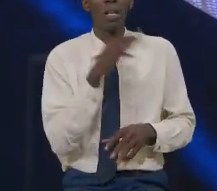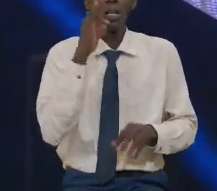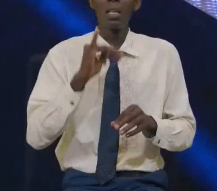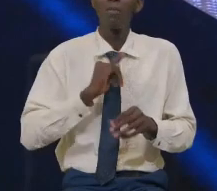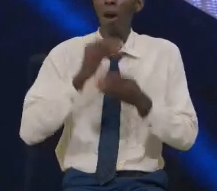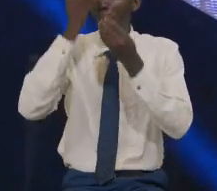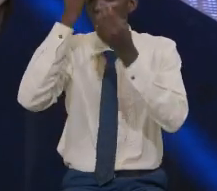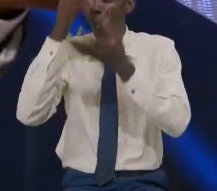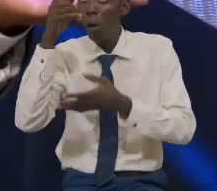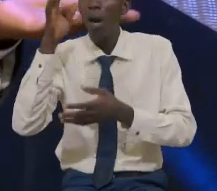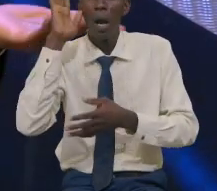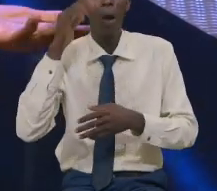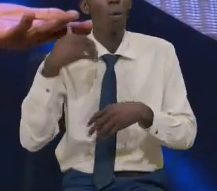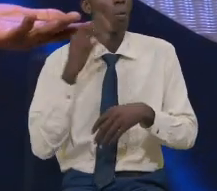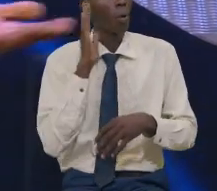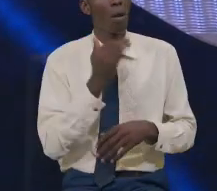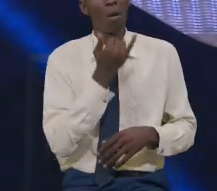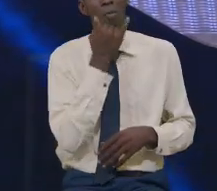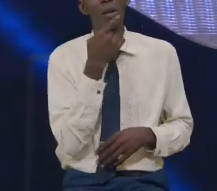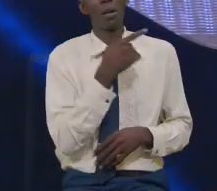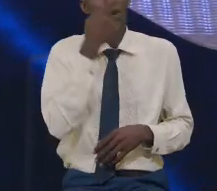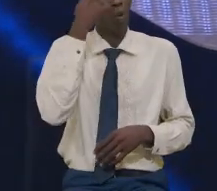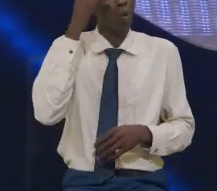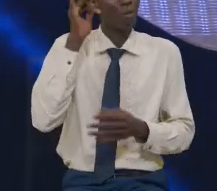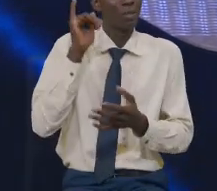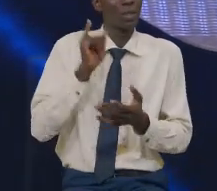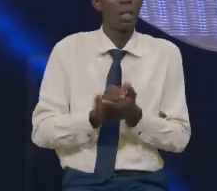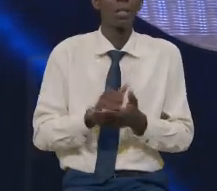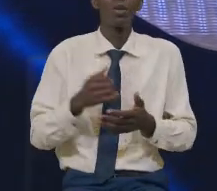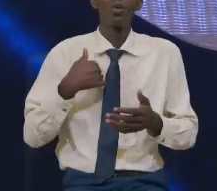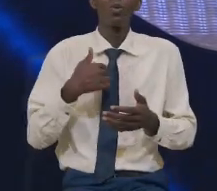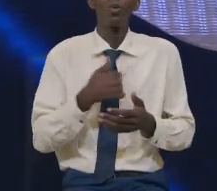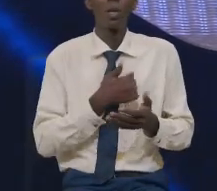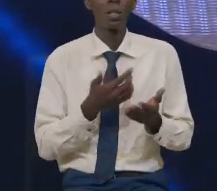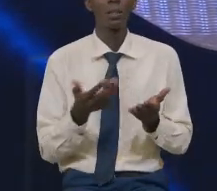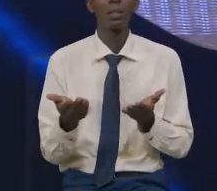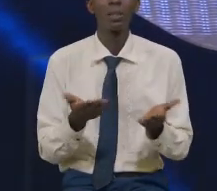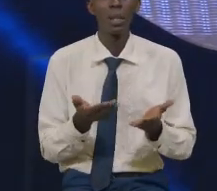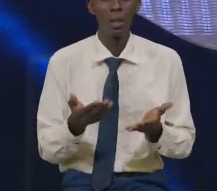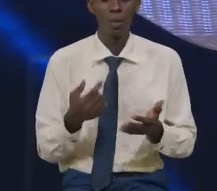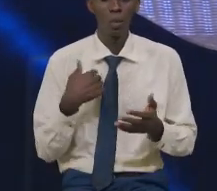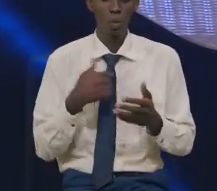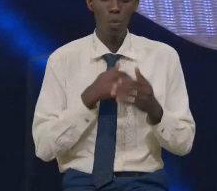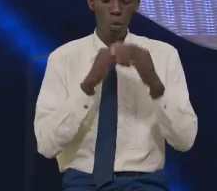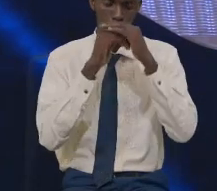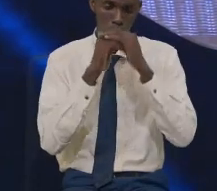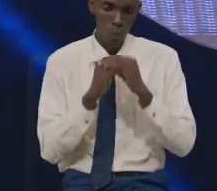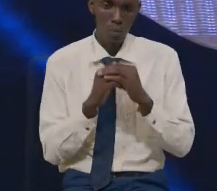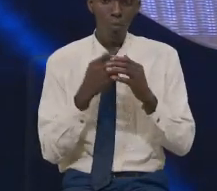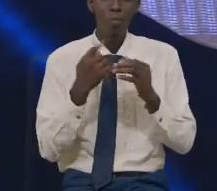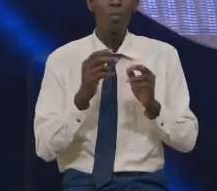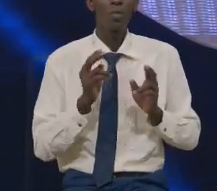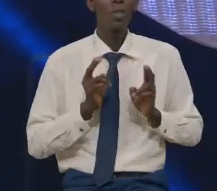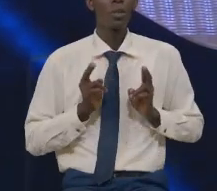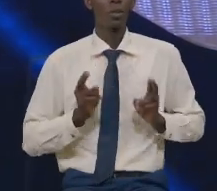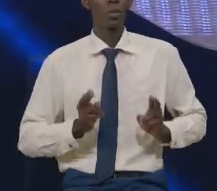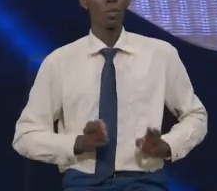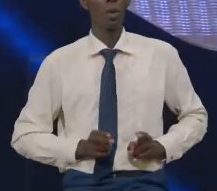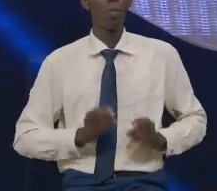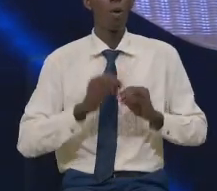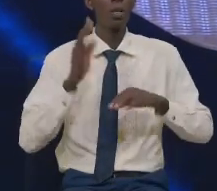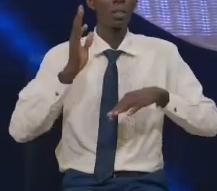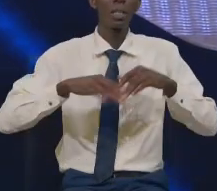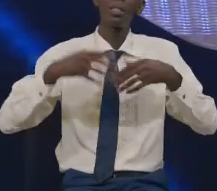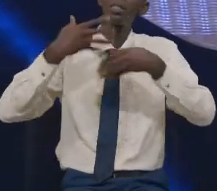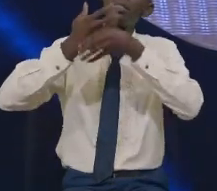will offend her. Because of that, we serve, we worship the creature more than the